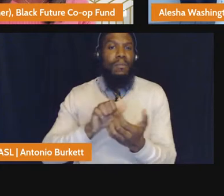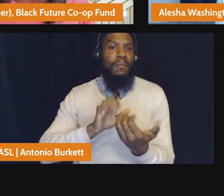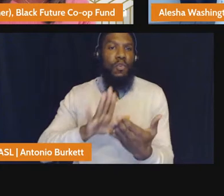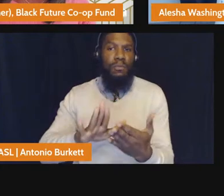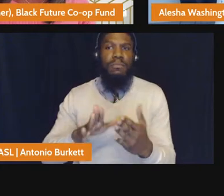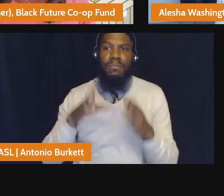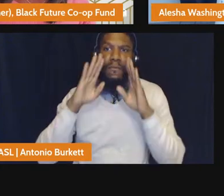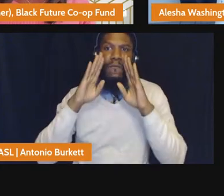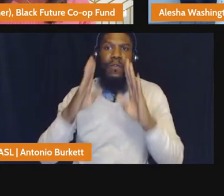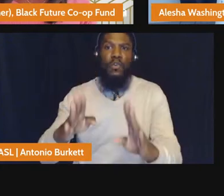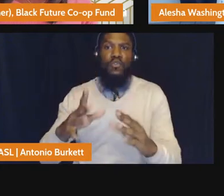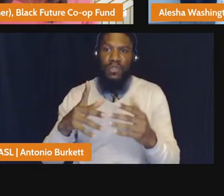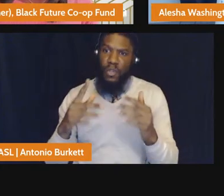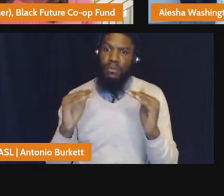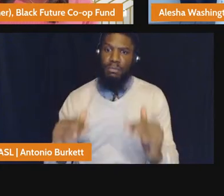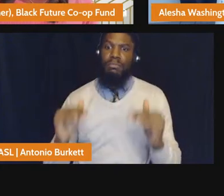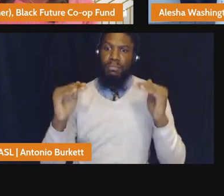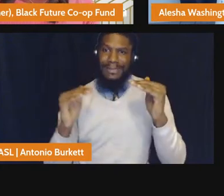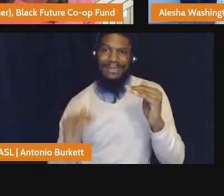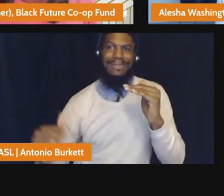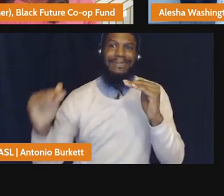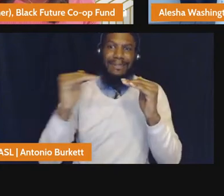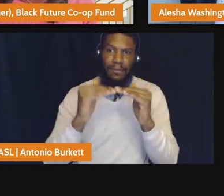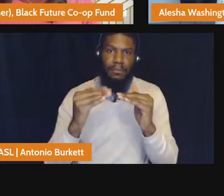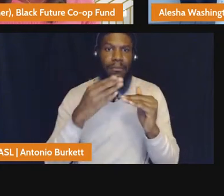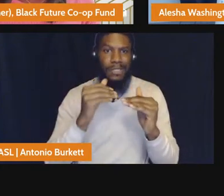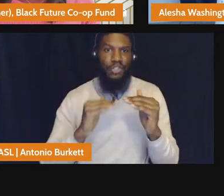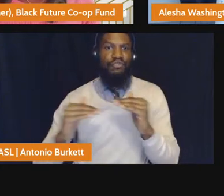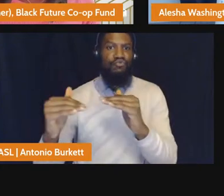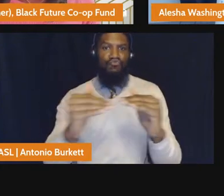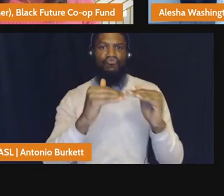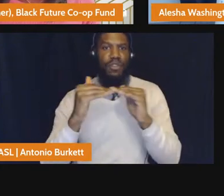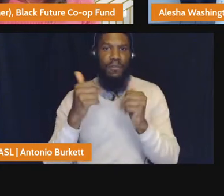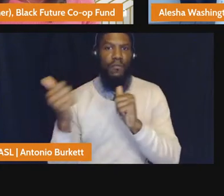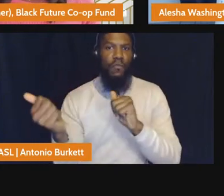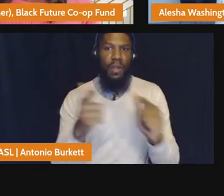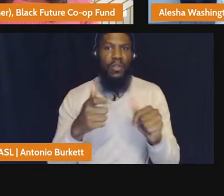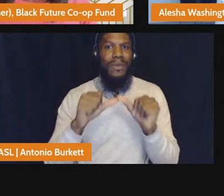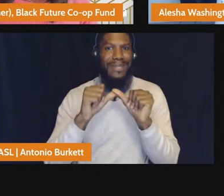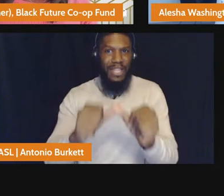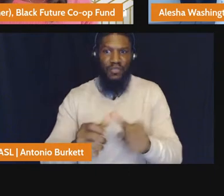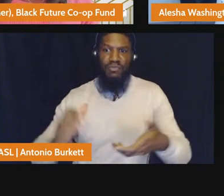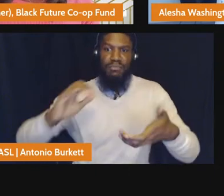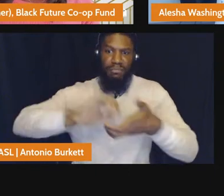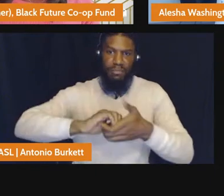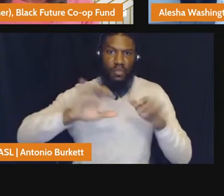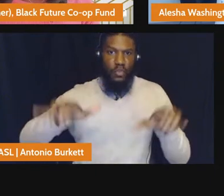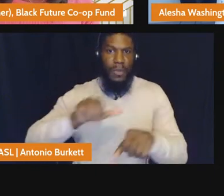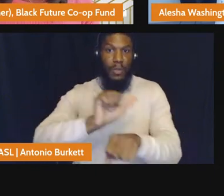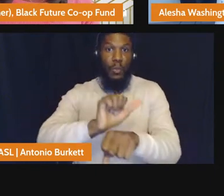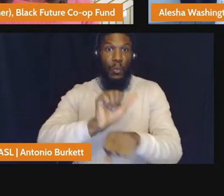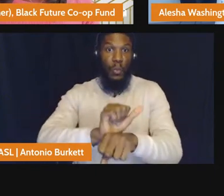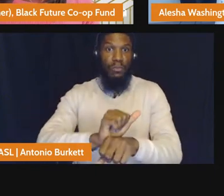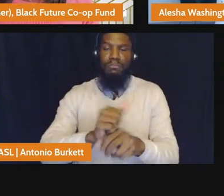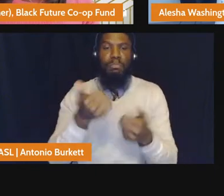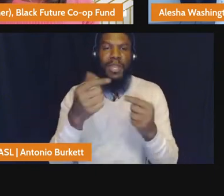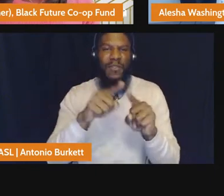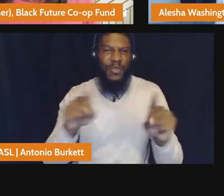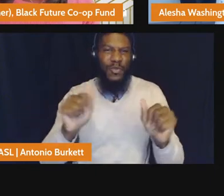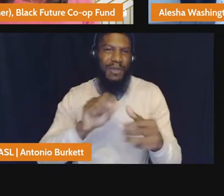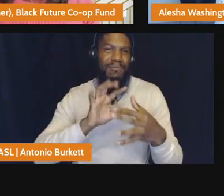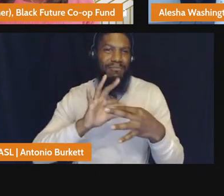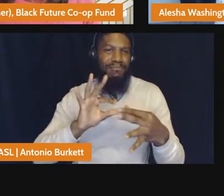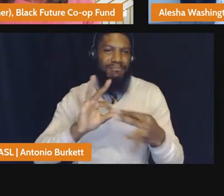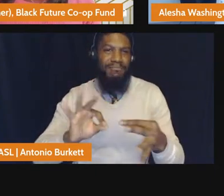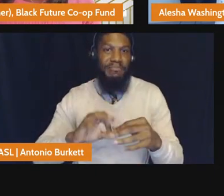racial equity and racial justice as we continue to do this work collectively? And anyone can respond. Well, I think